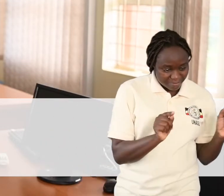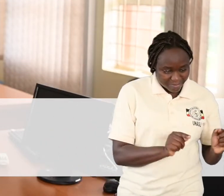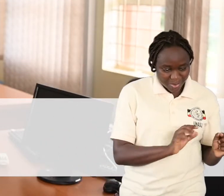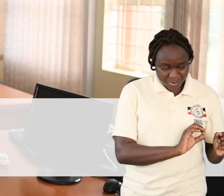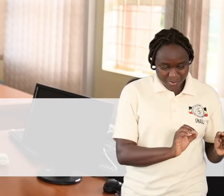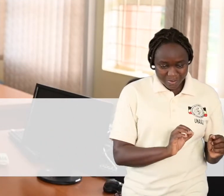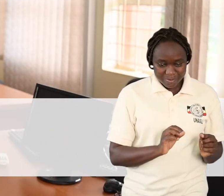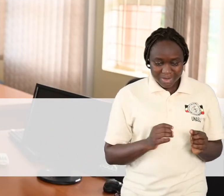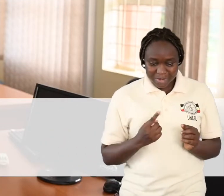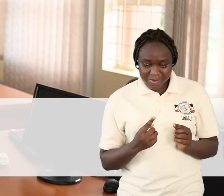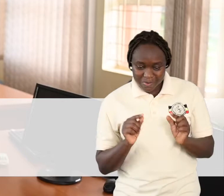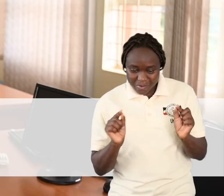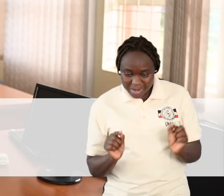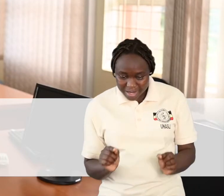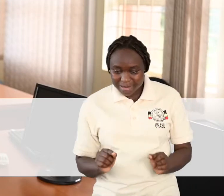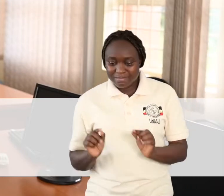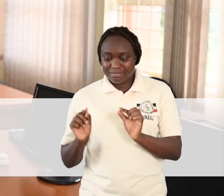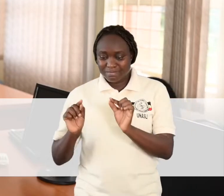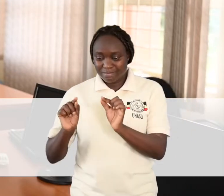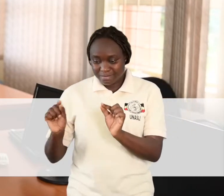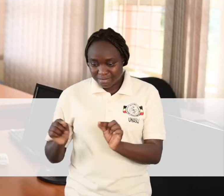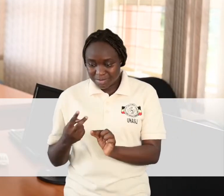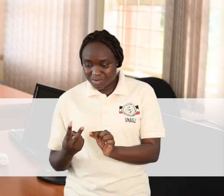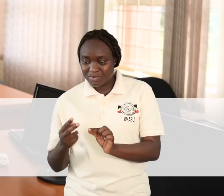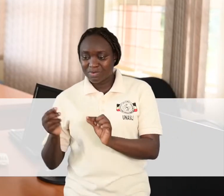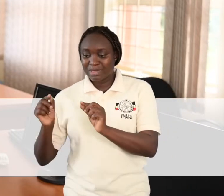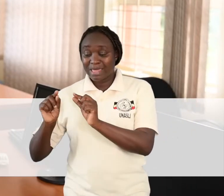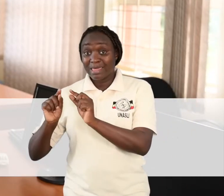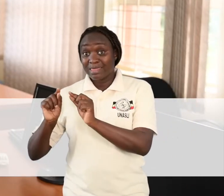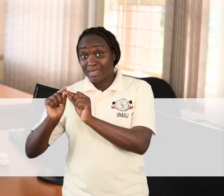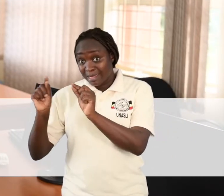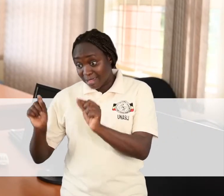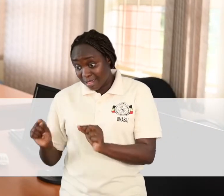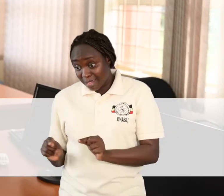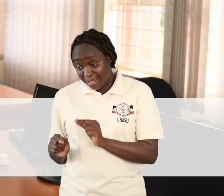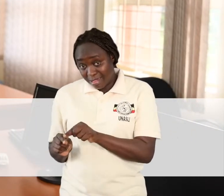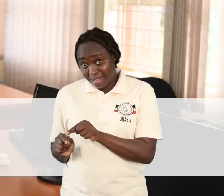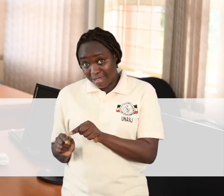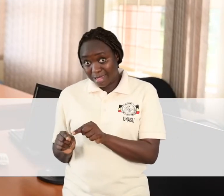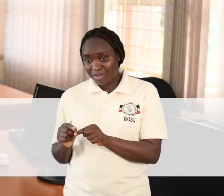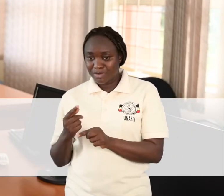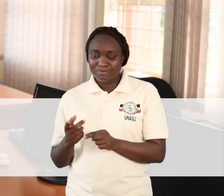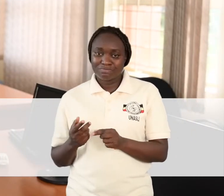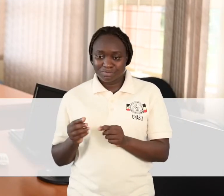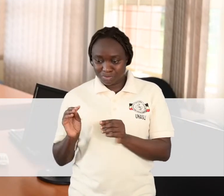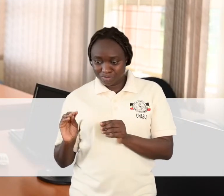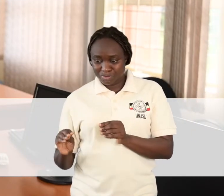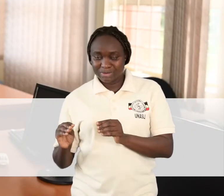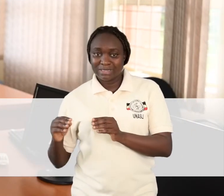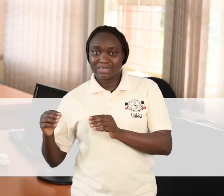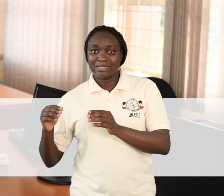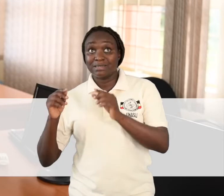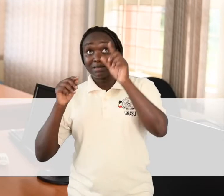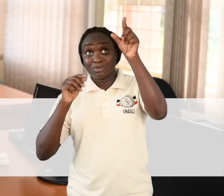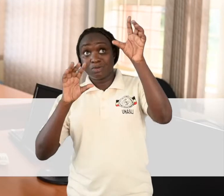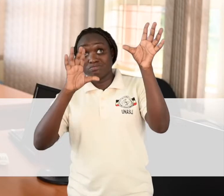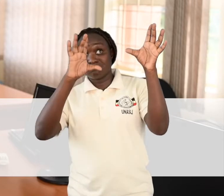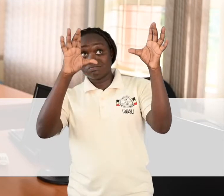Meaning you draw your curly brackets, then you say the elements are 1,